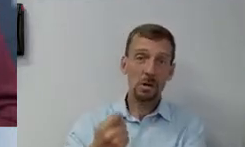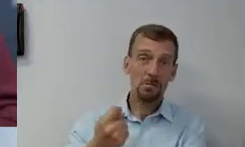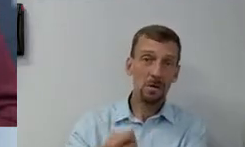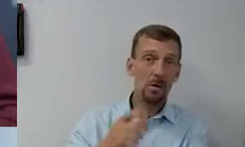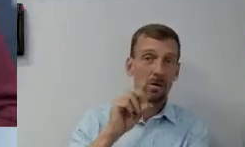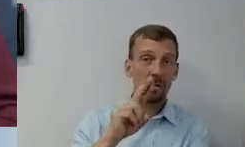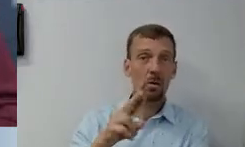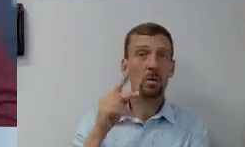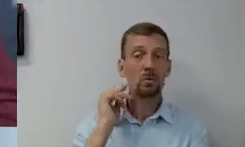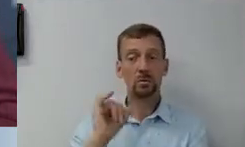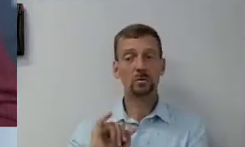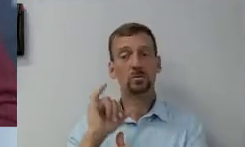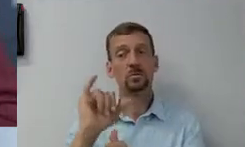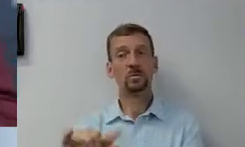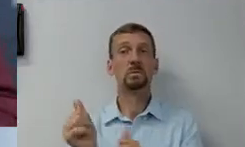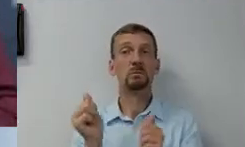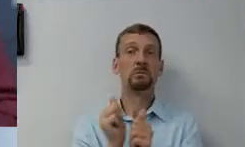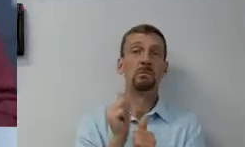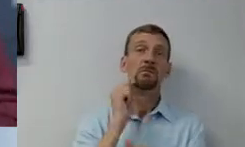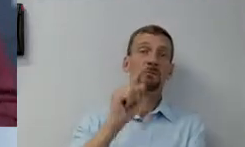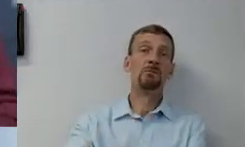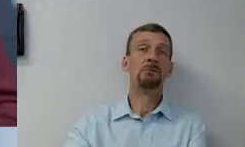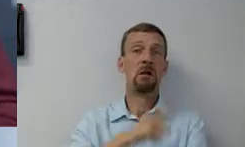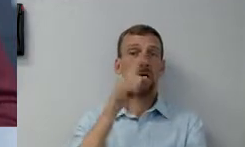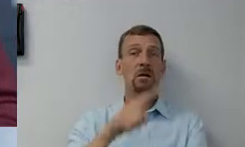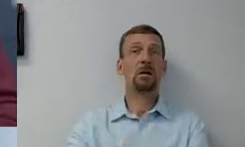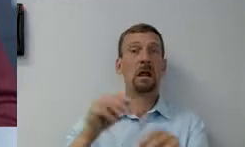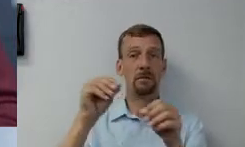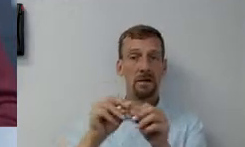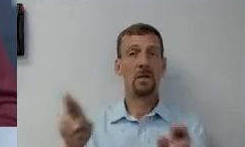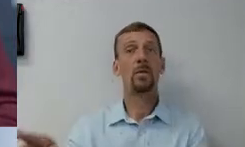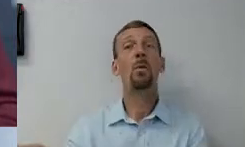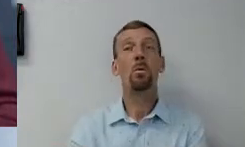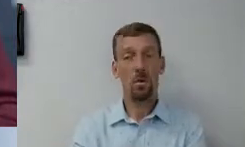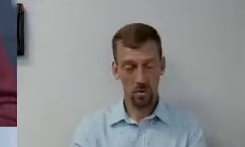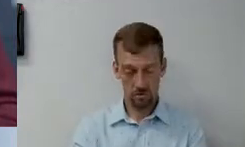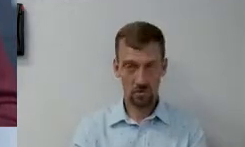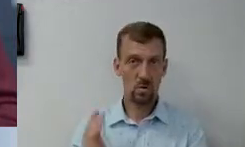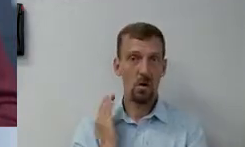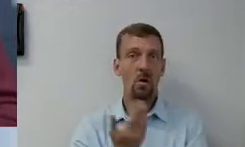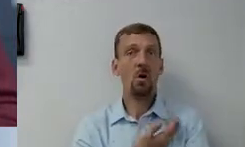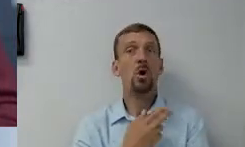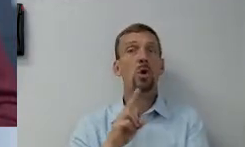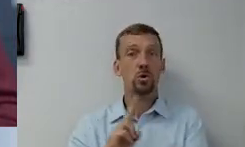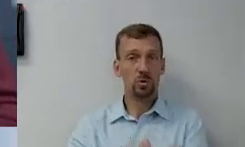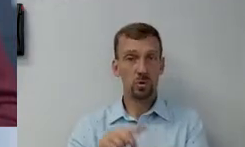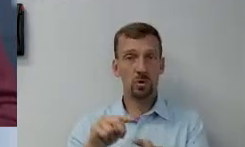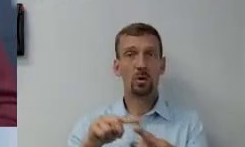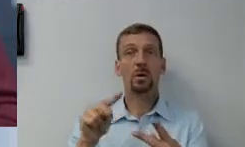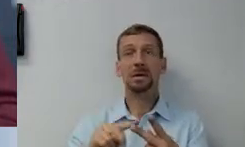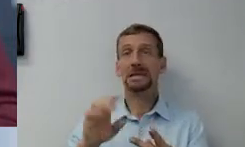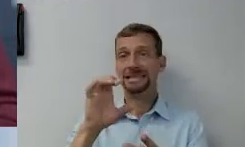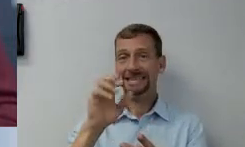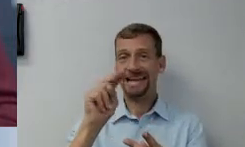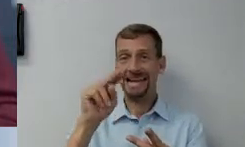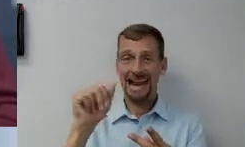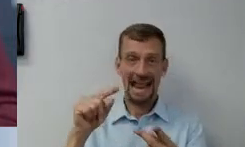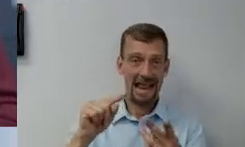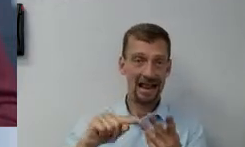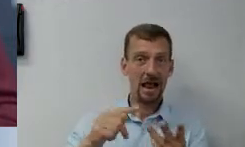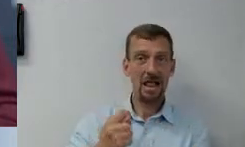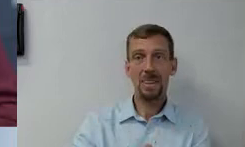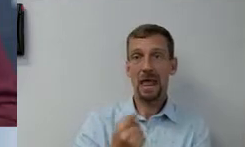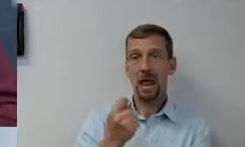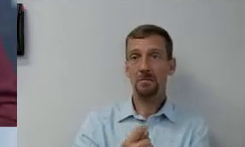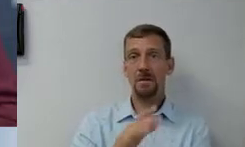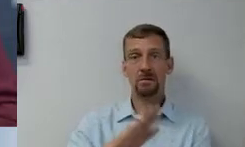spend a prolonged amount of time in the room. So definitely our nurses, our CNAs, therapists, anybody that's working